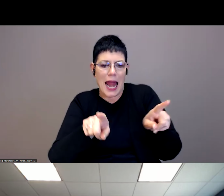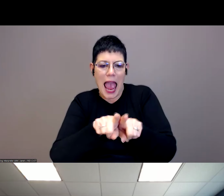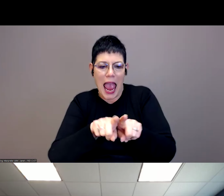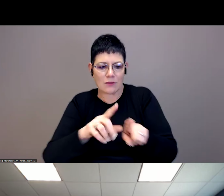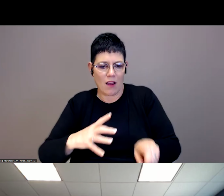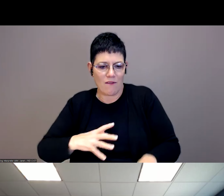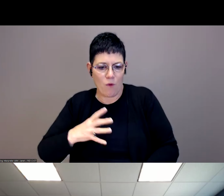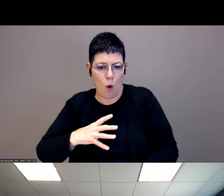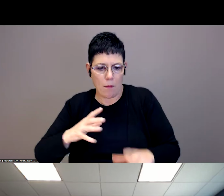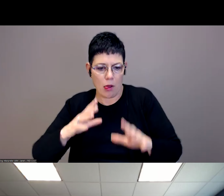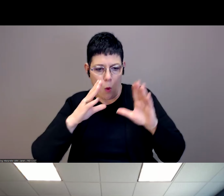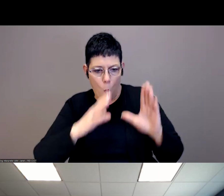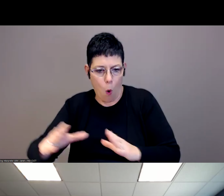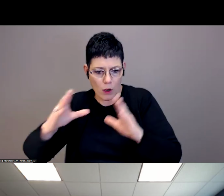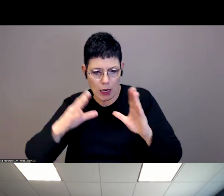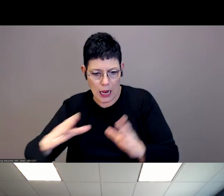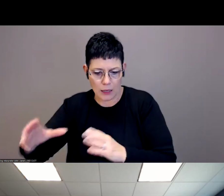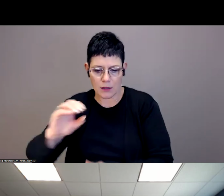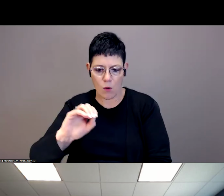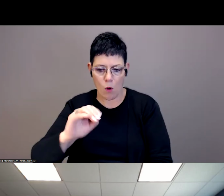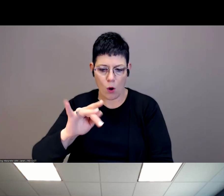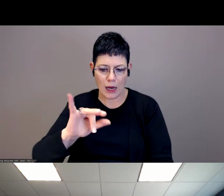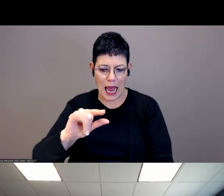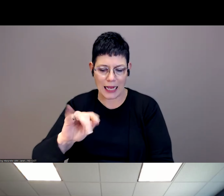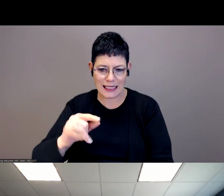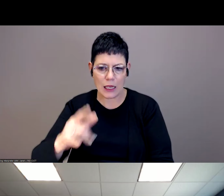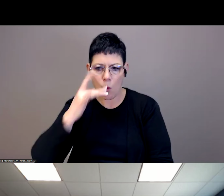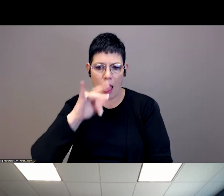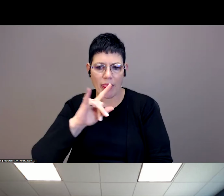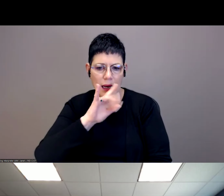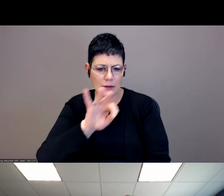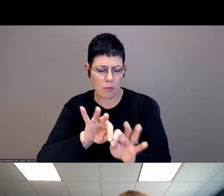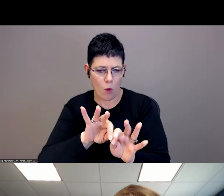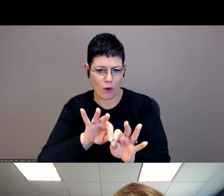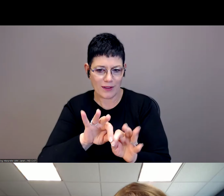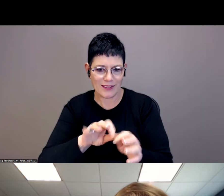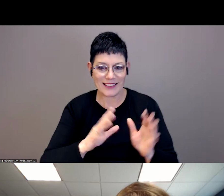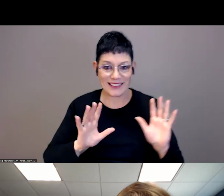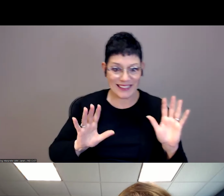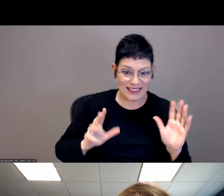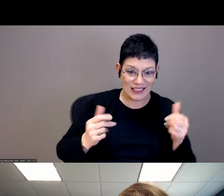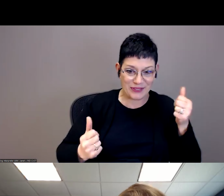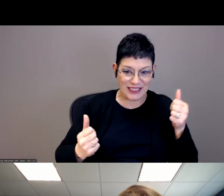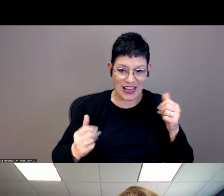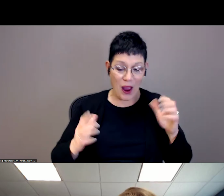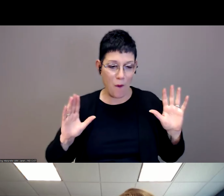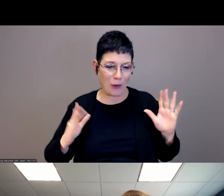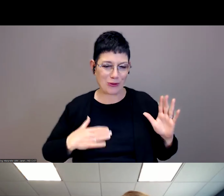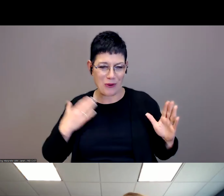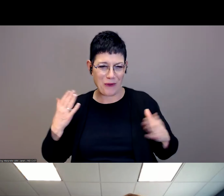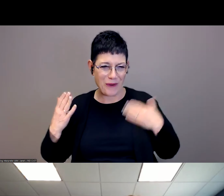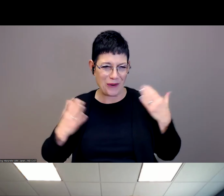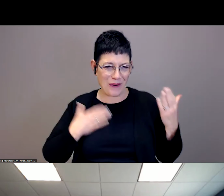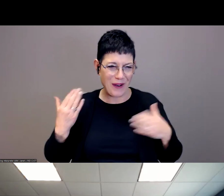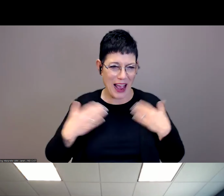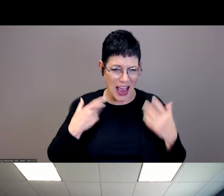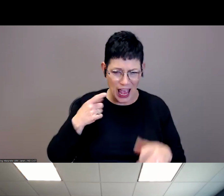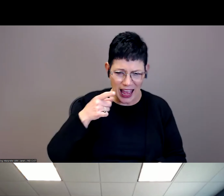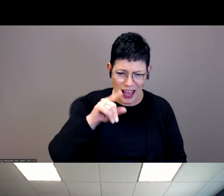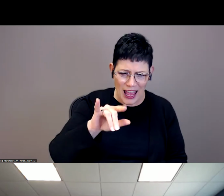organizing is important? Right. Keith, Oh, joy. did you plant